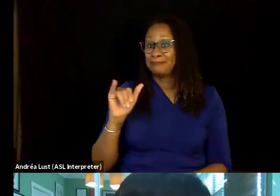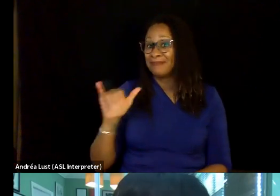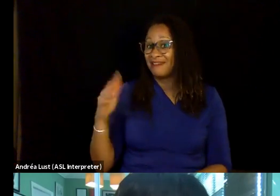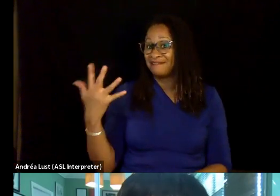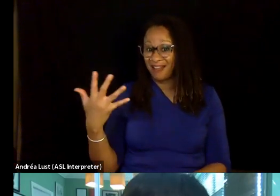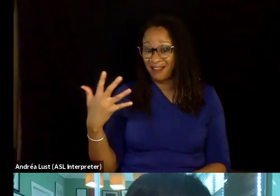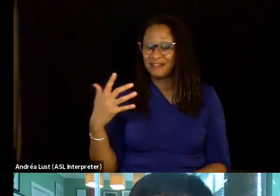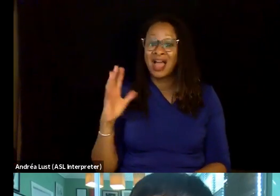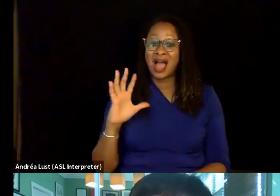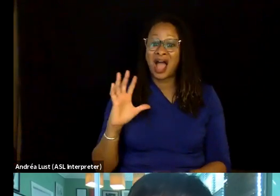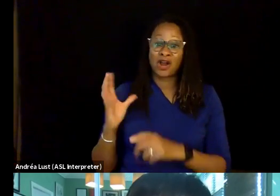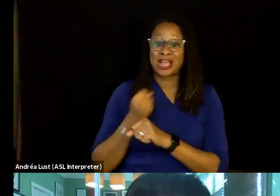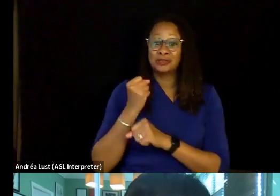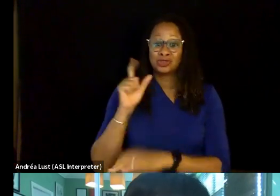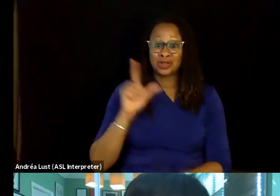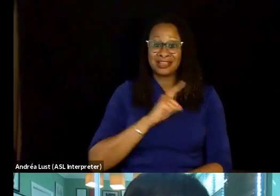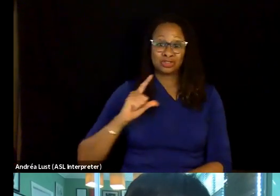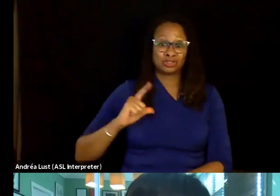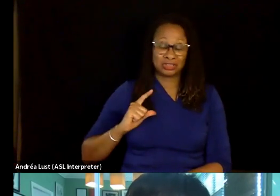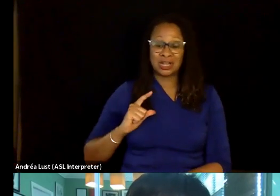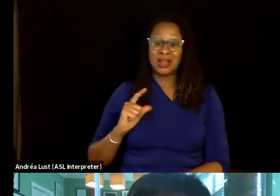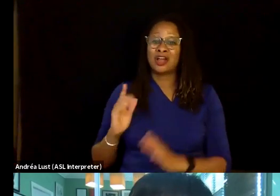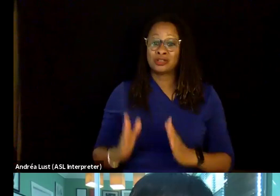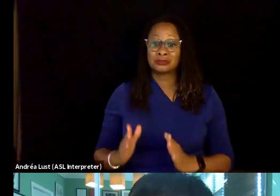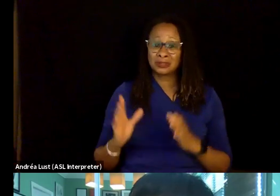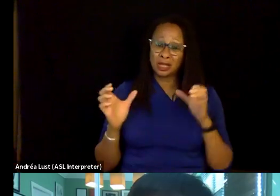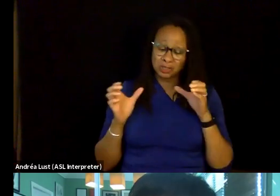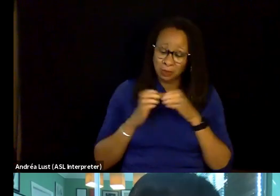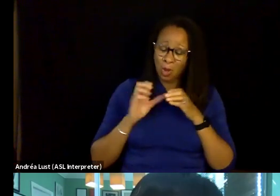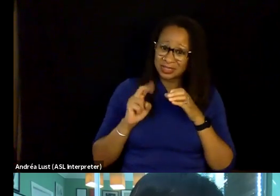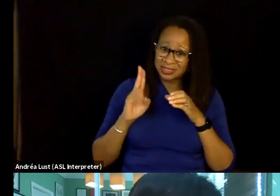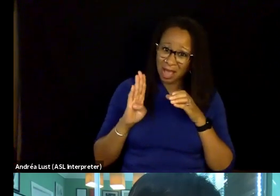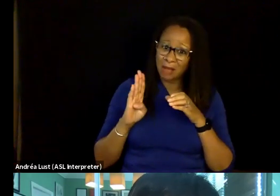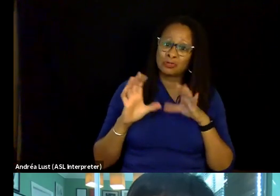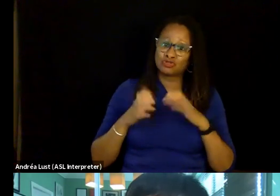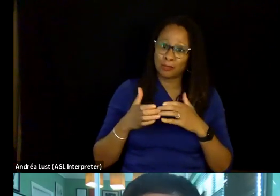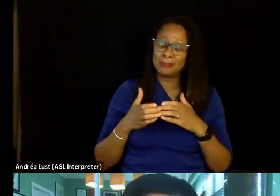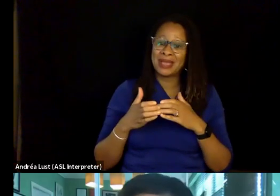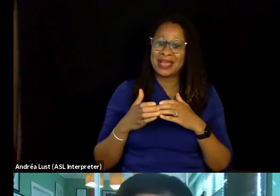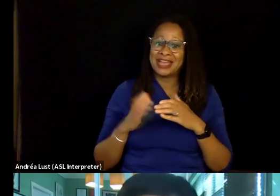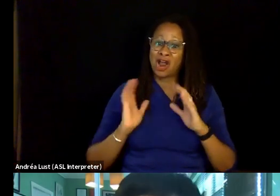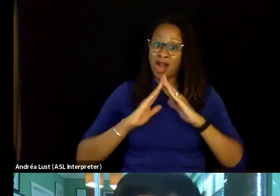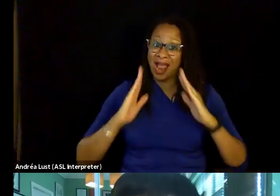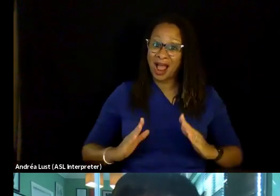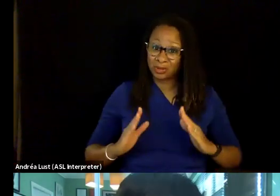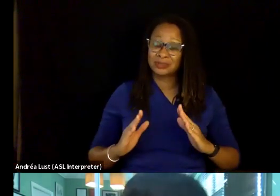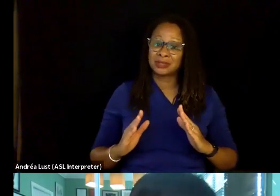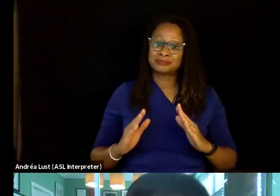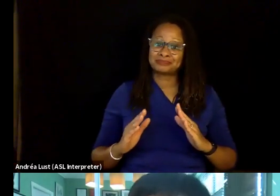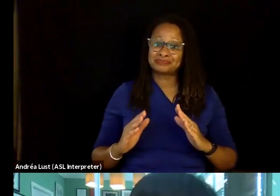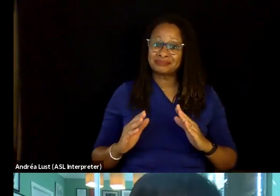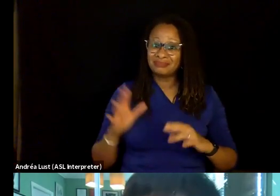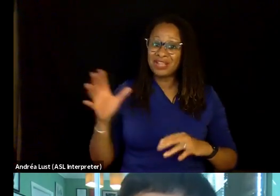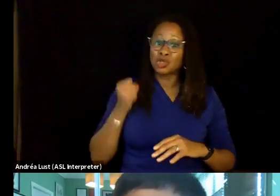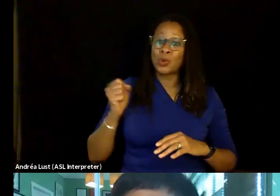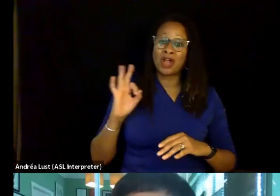captured legislature, a small subgroup in our House of Representatives, took away their franchise and instead has awarded it to, well,